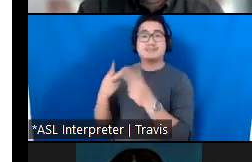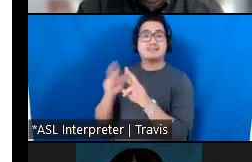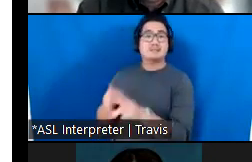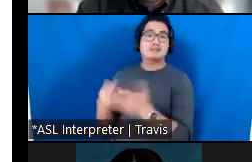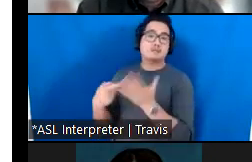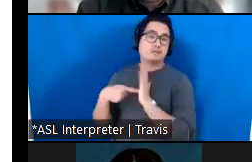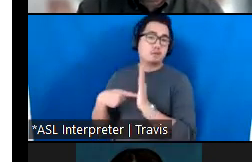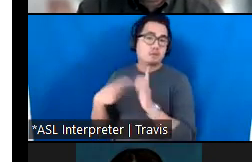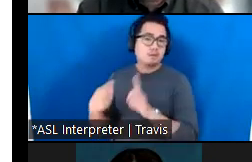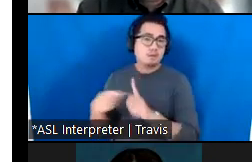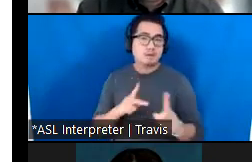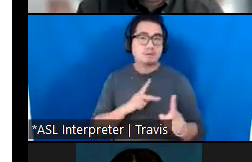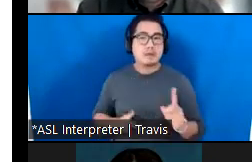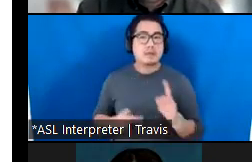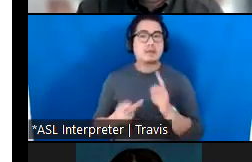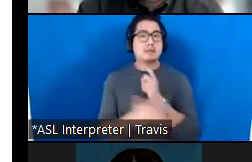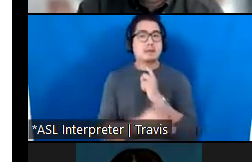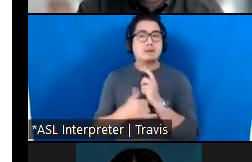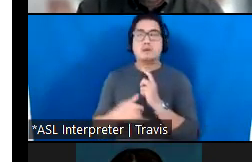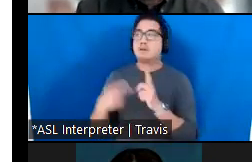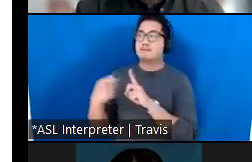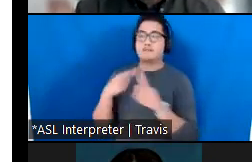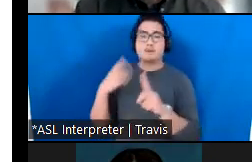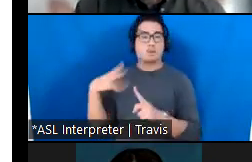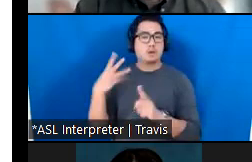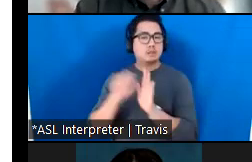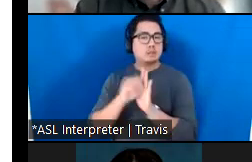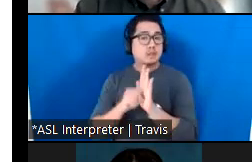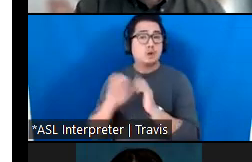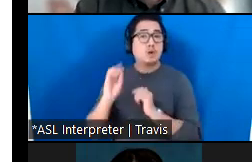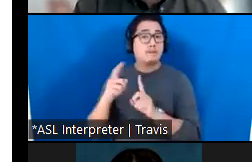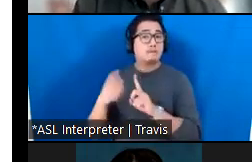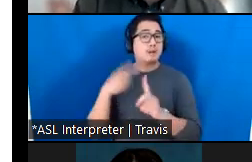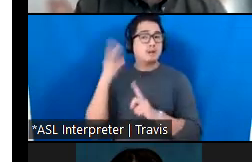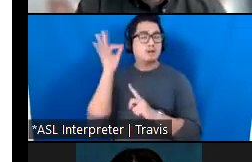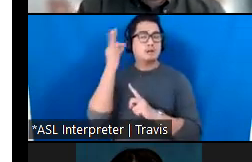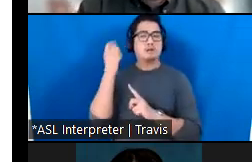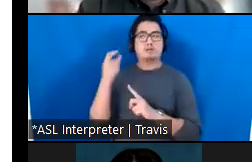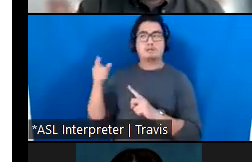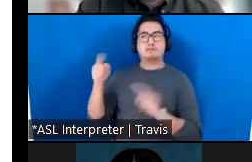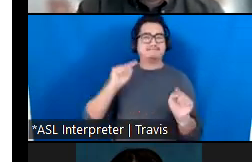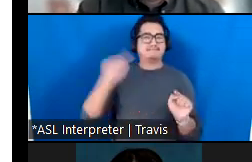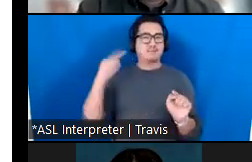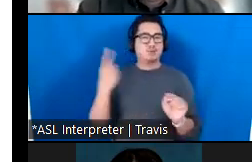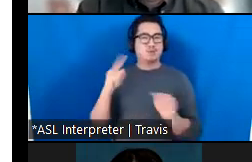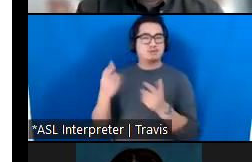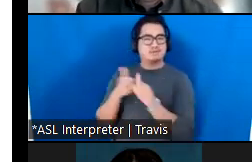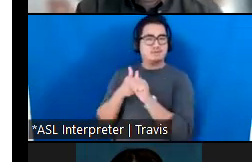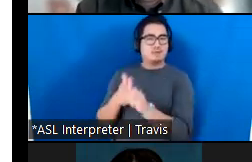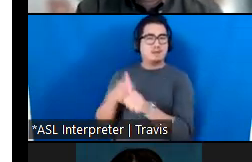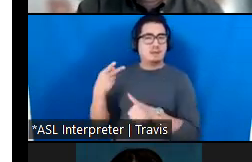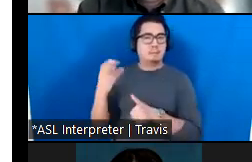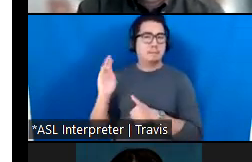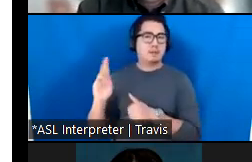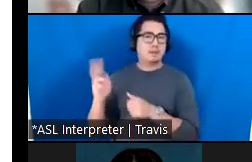County or the state or federally too, it's only generally reflecting the PCR test. So